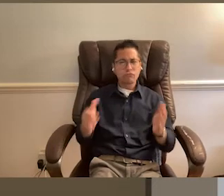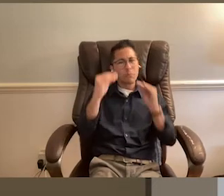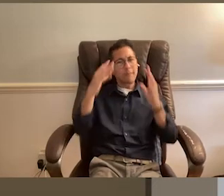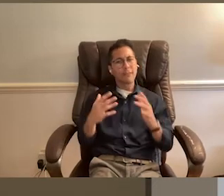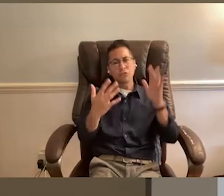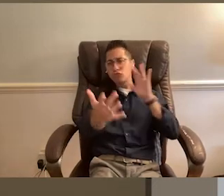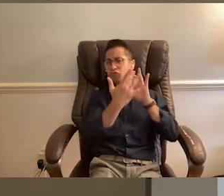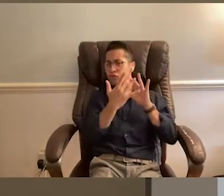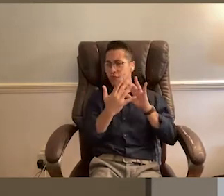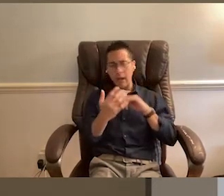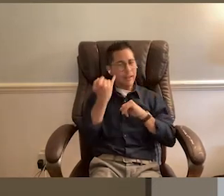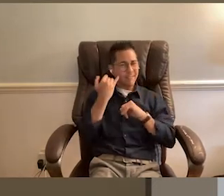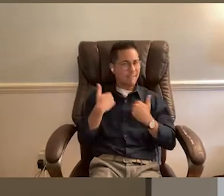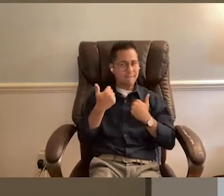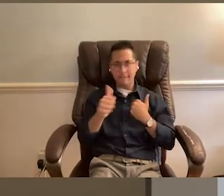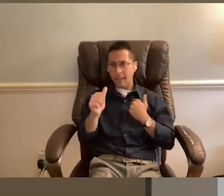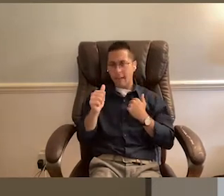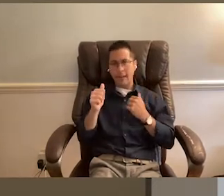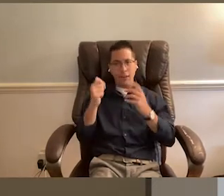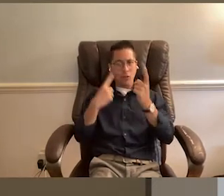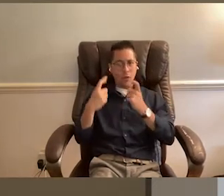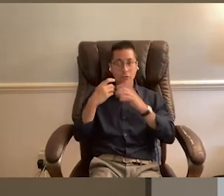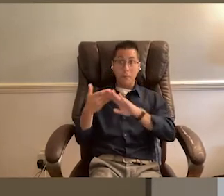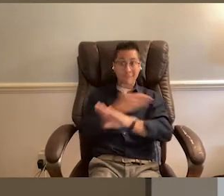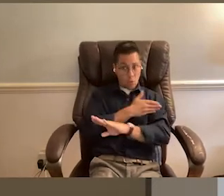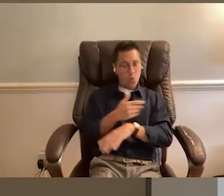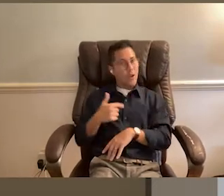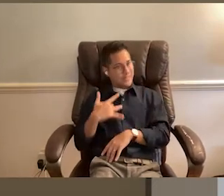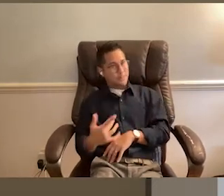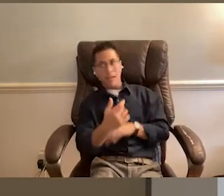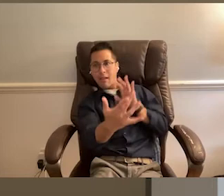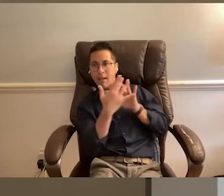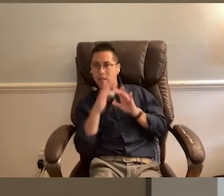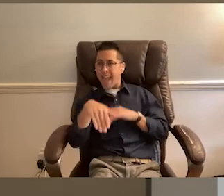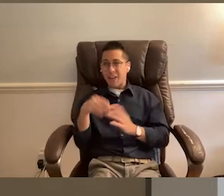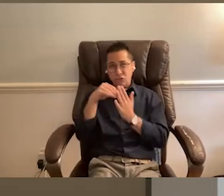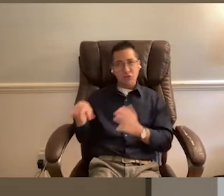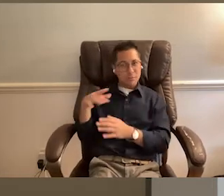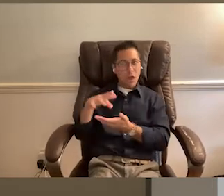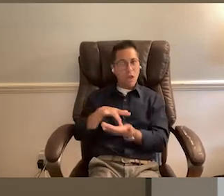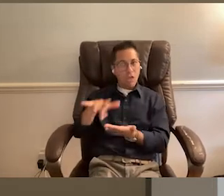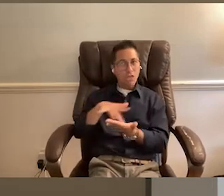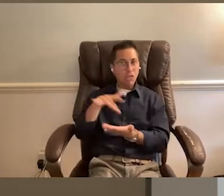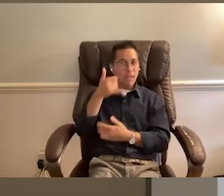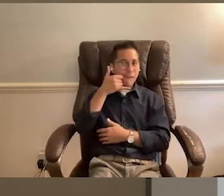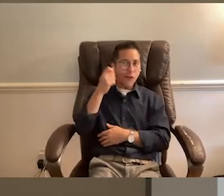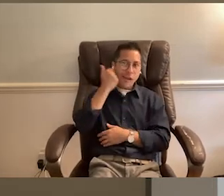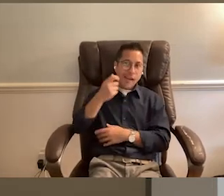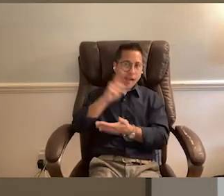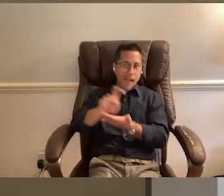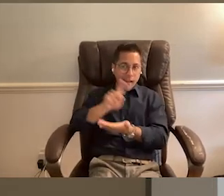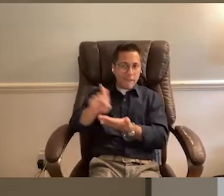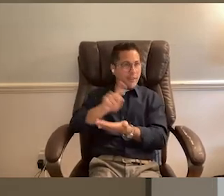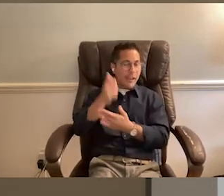are. And then at midterm grading and at the final report period, I send out a little 4-question